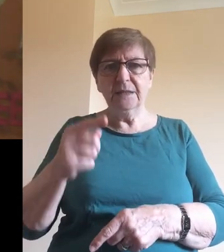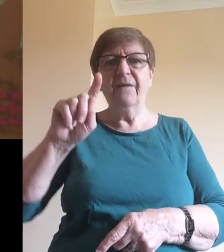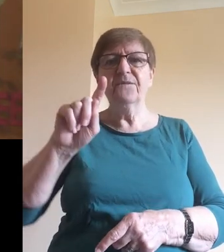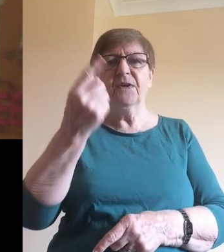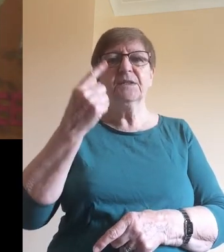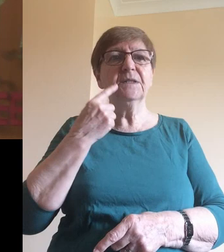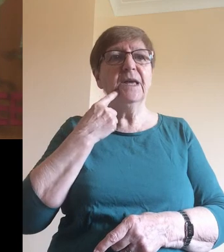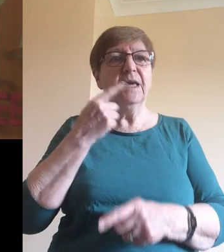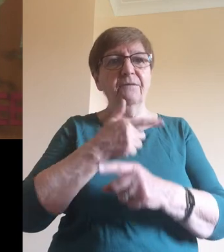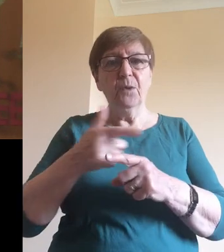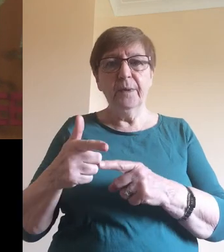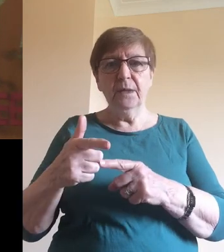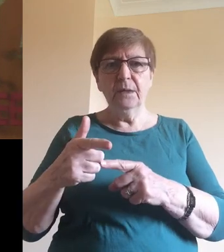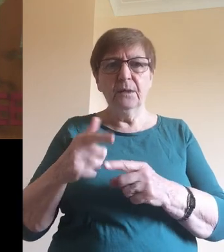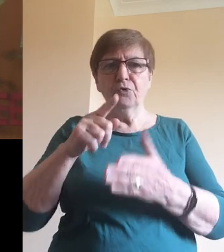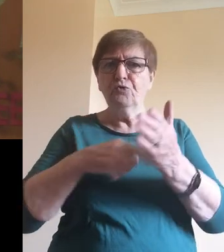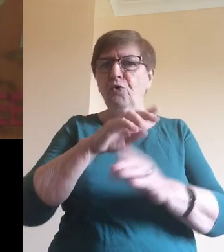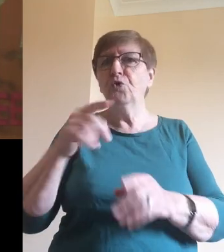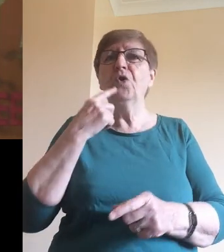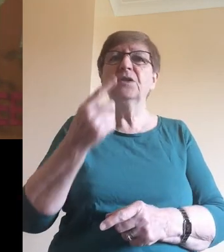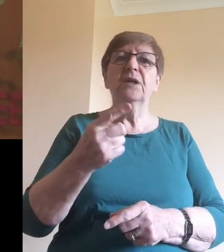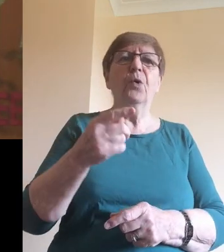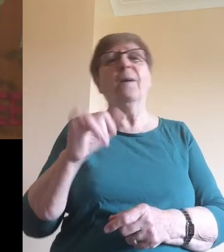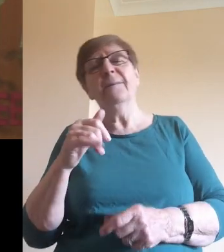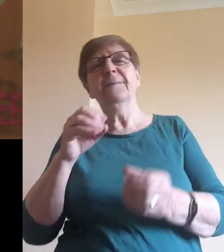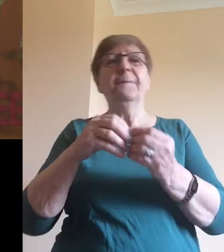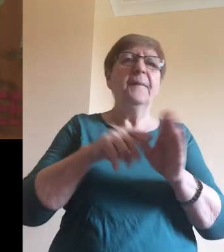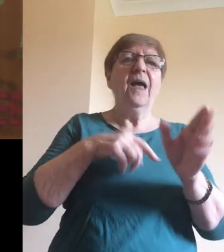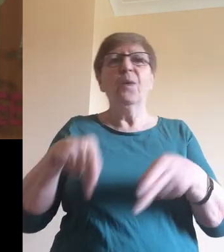week. John is not simply saying, oh, by the way, it was Sunday.